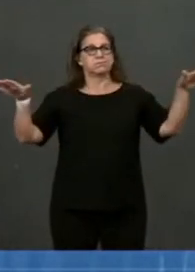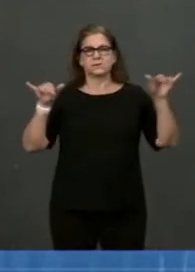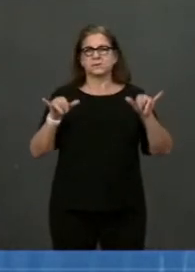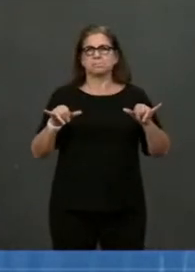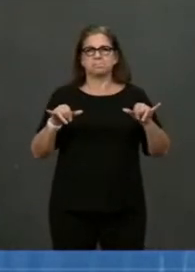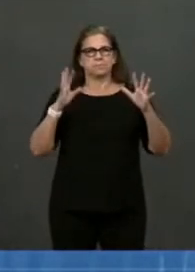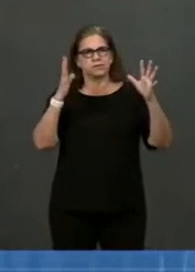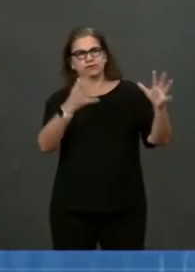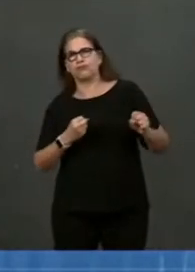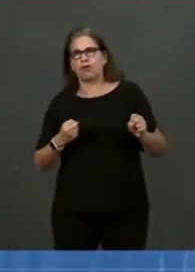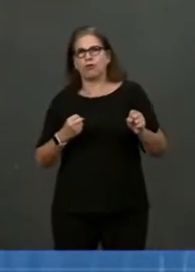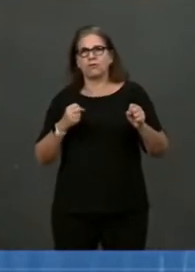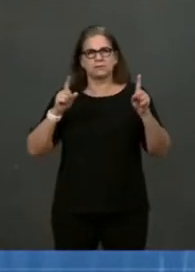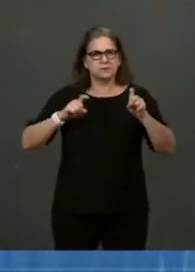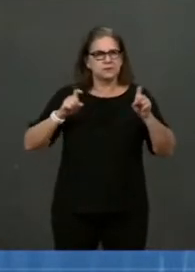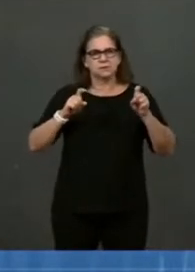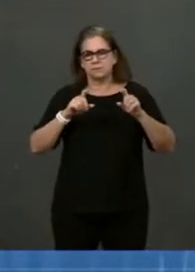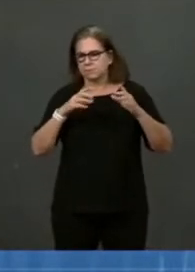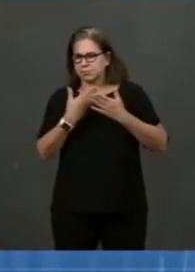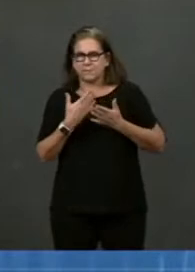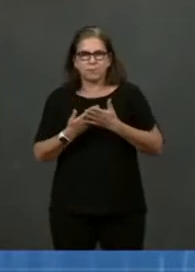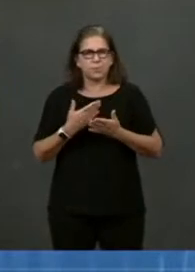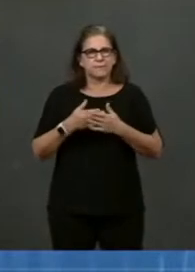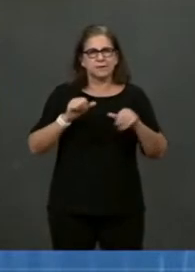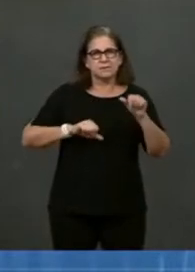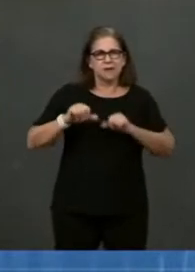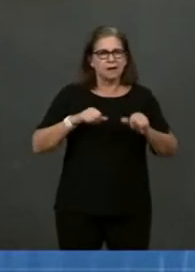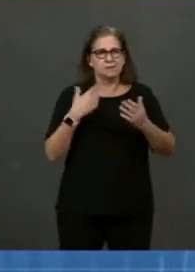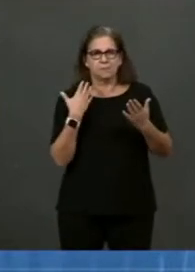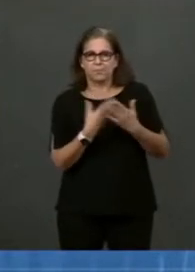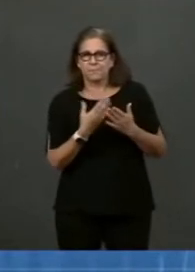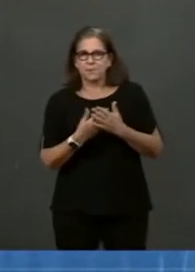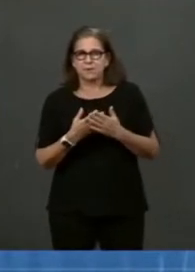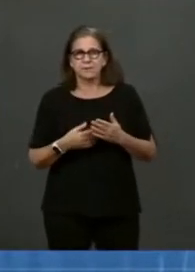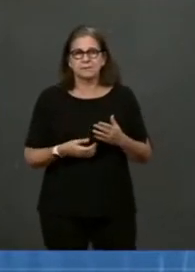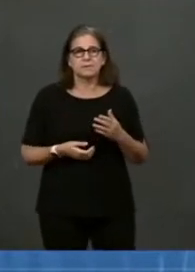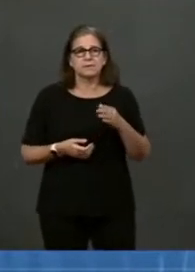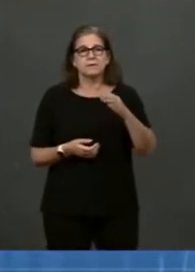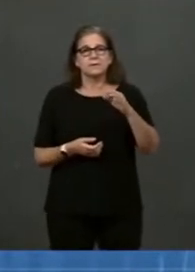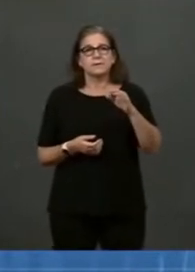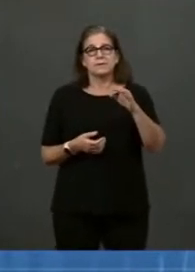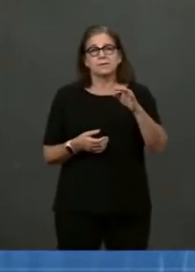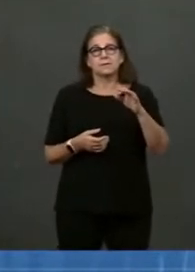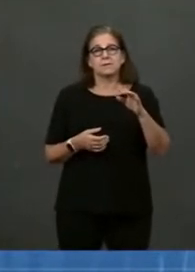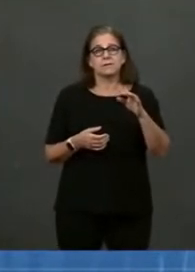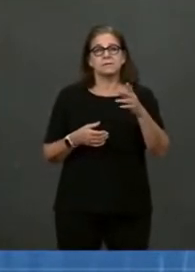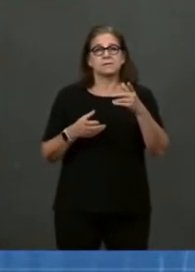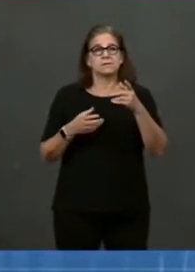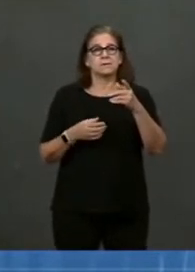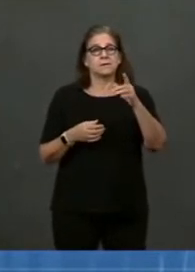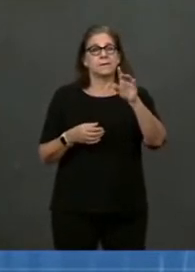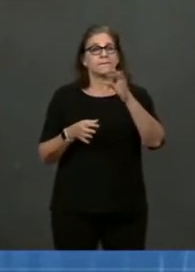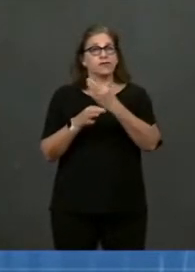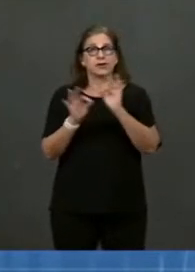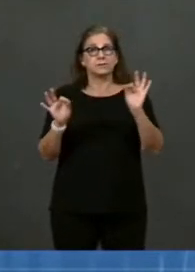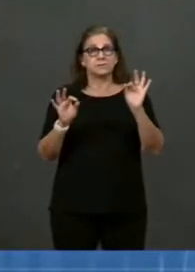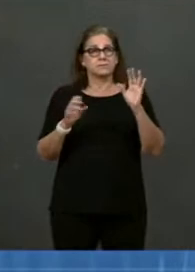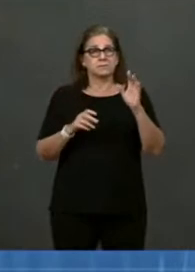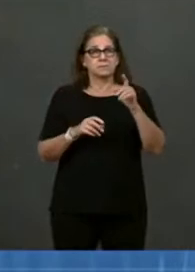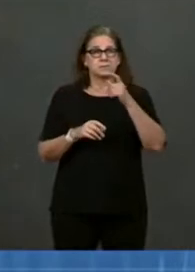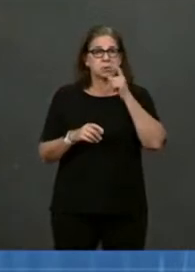Boosters are free, no insurance or ID required, and getting a booster is easy and convenient. In